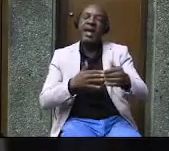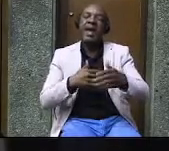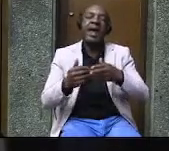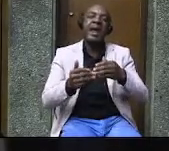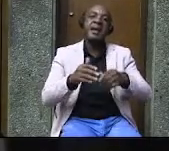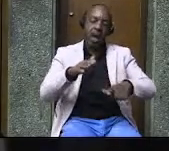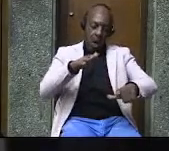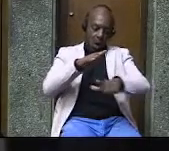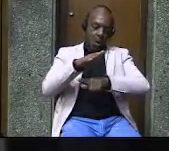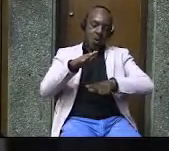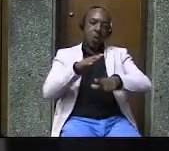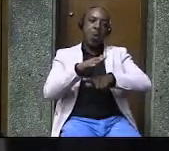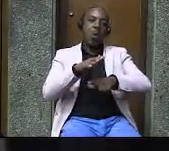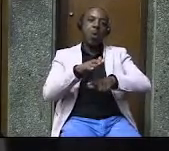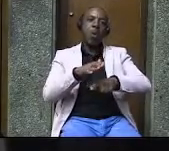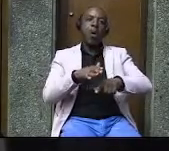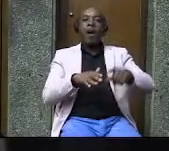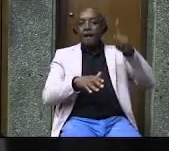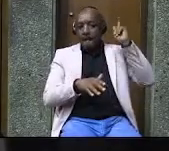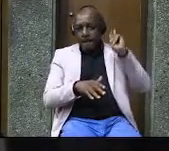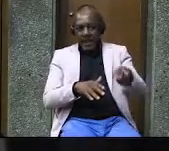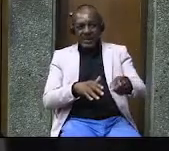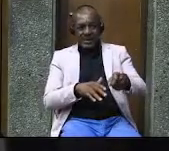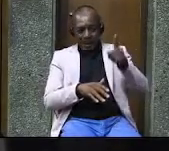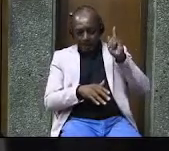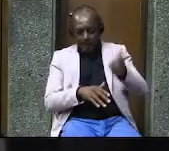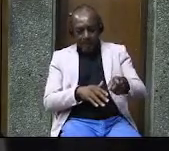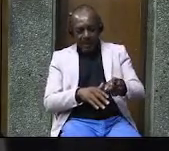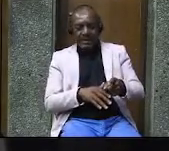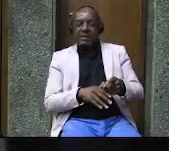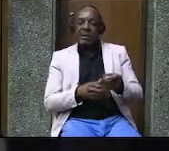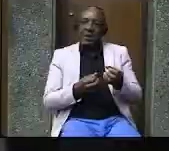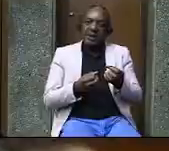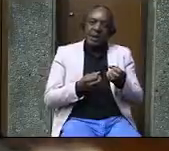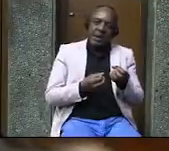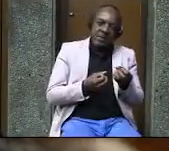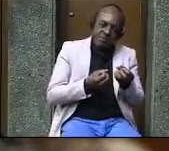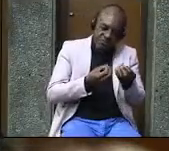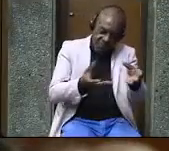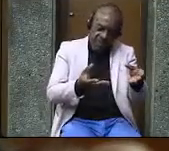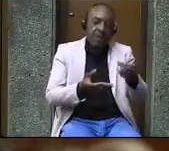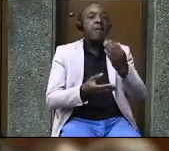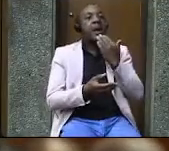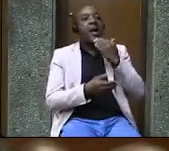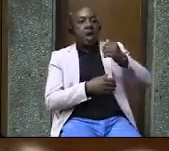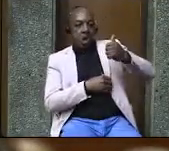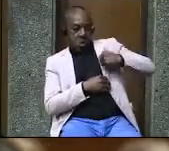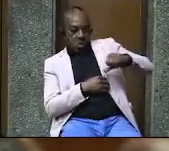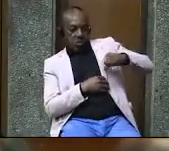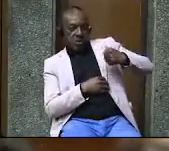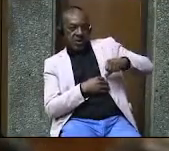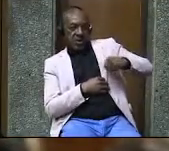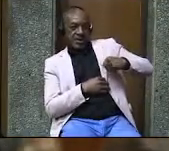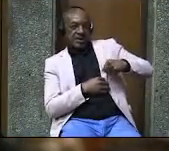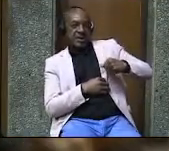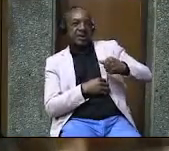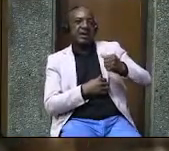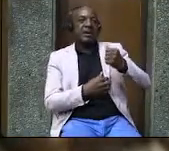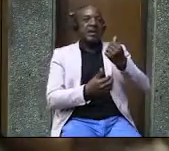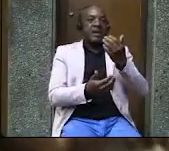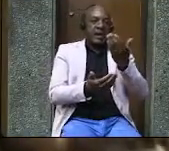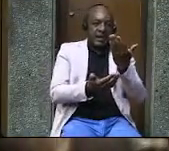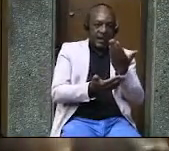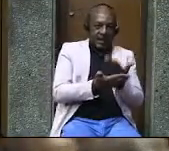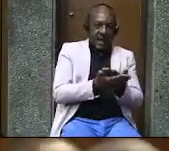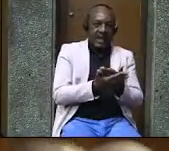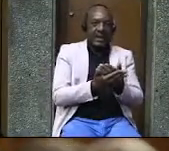owner remains liable to the municipality for rates and other charges levied on the property until the right to possession vests